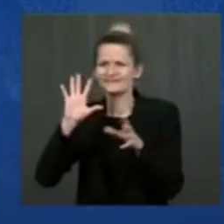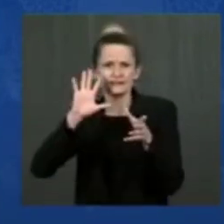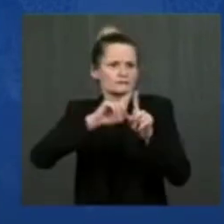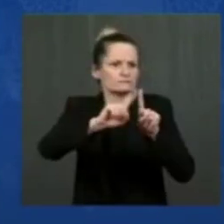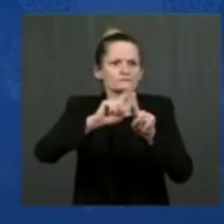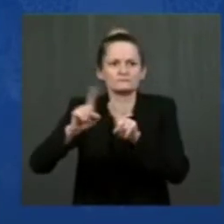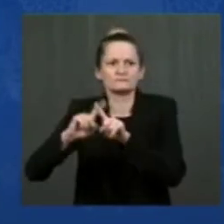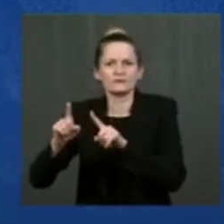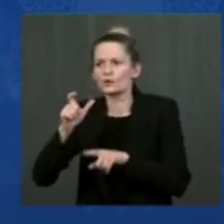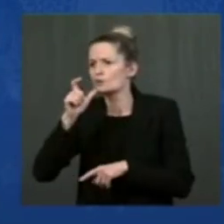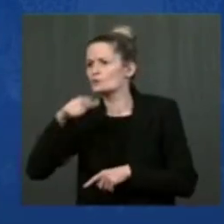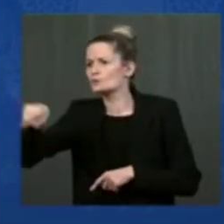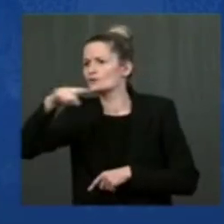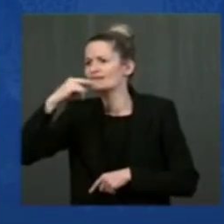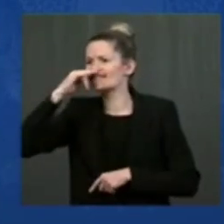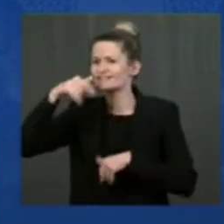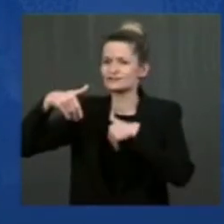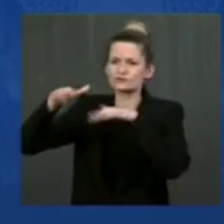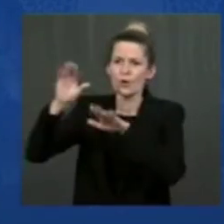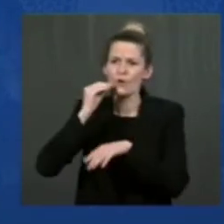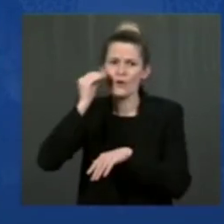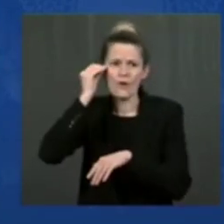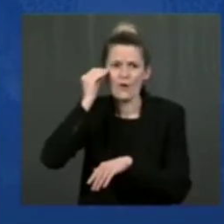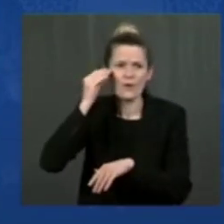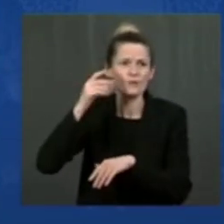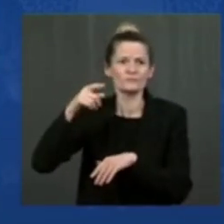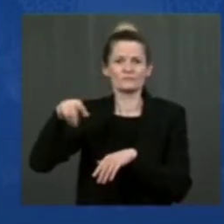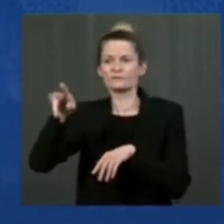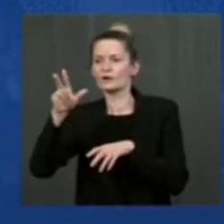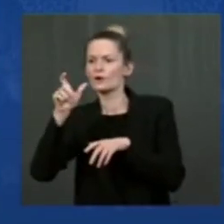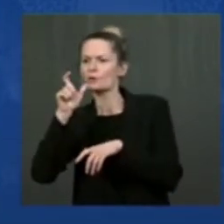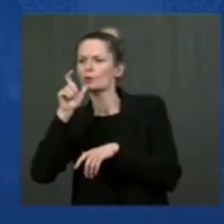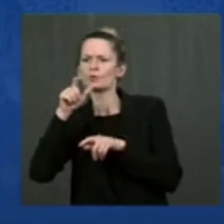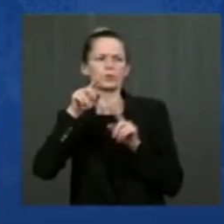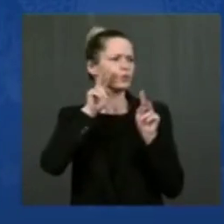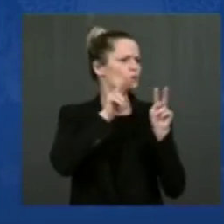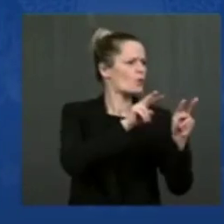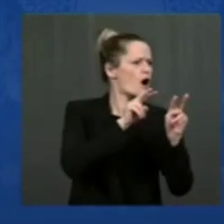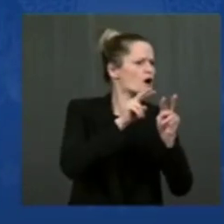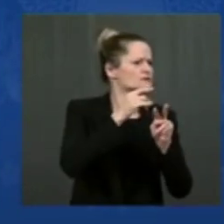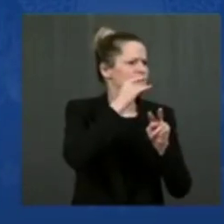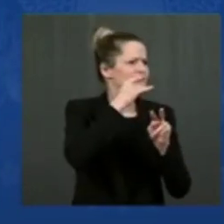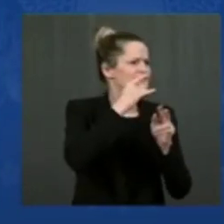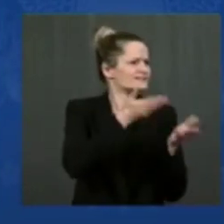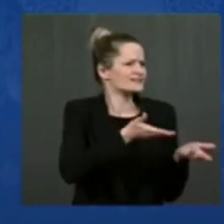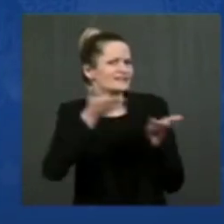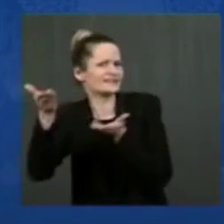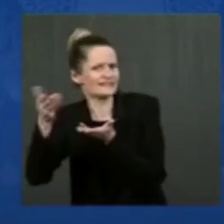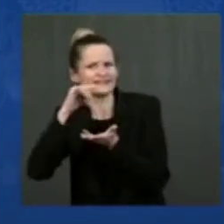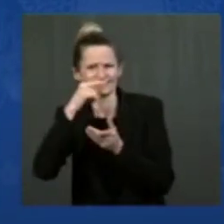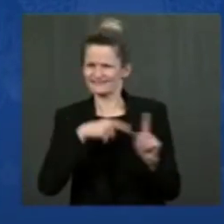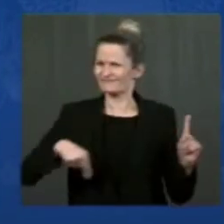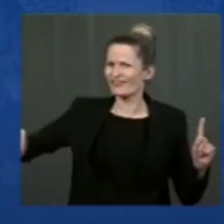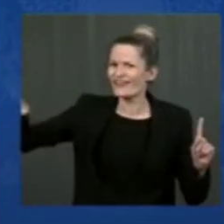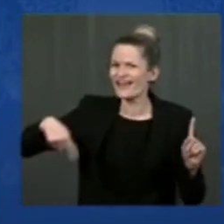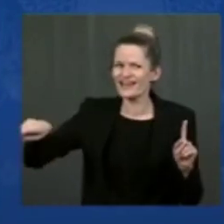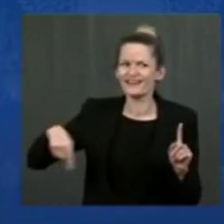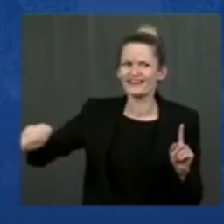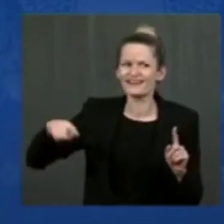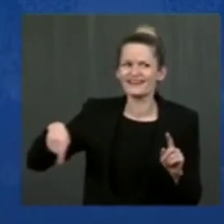so much during the pandemic, but we depend on them every day before the pandemic, and we certainly depend on them every day now since the